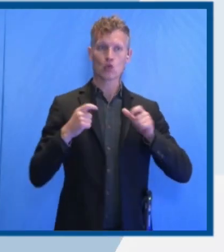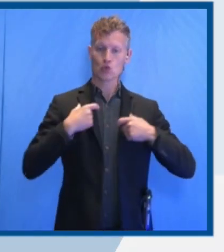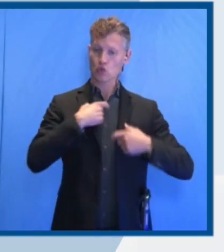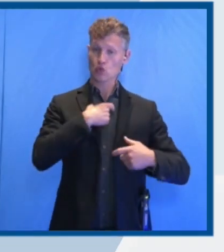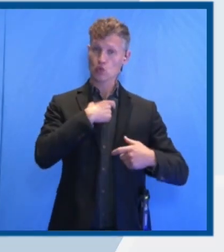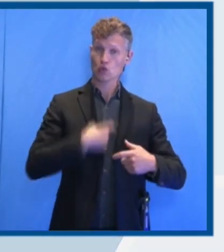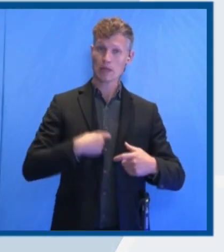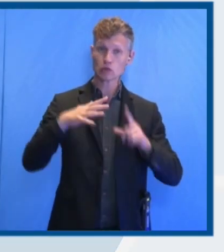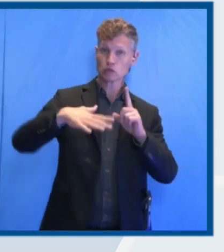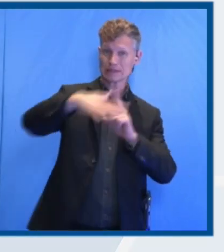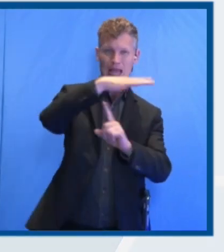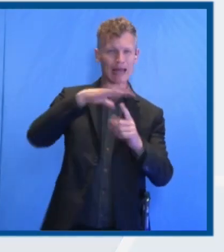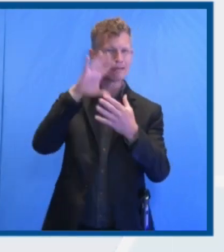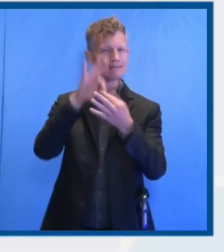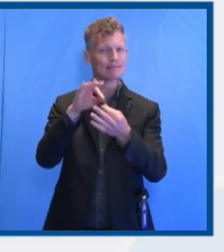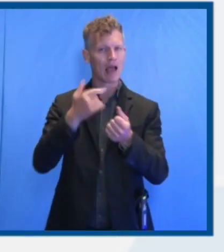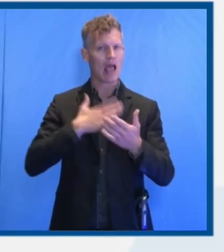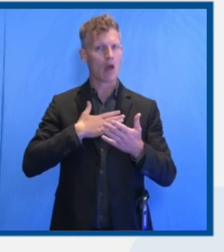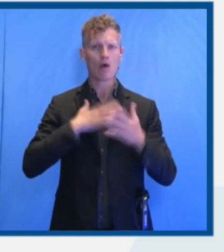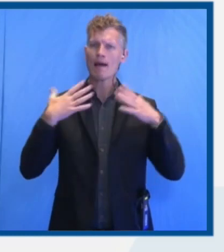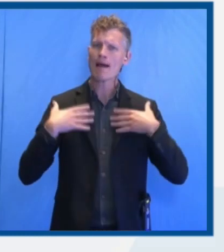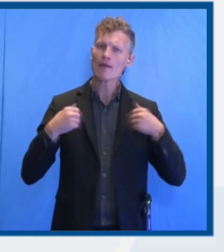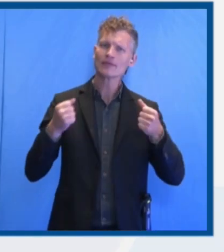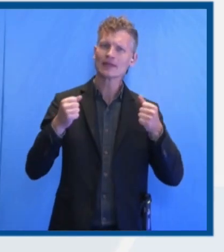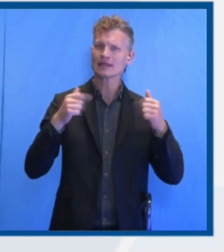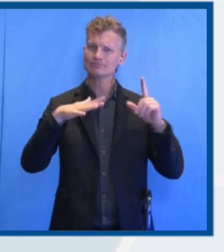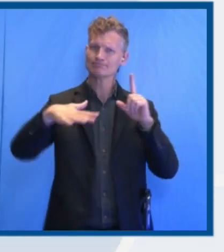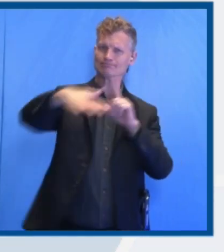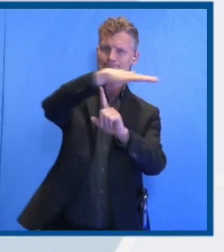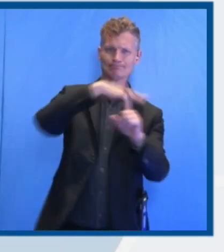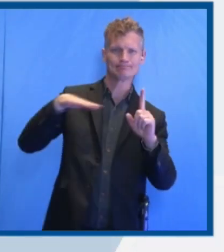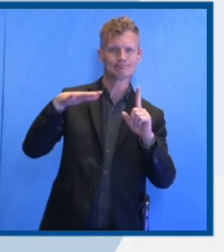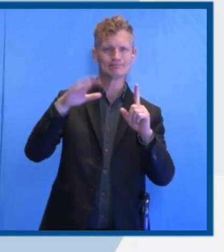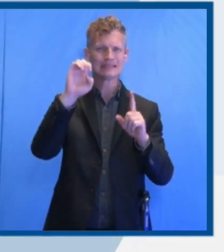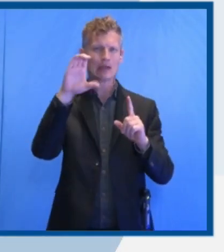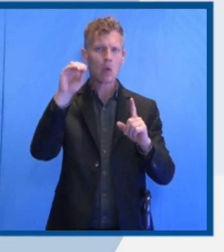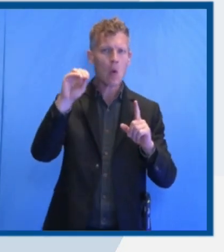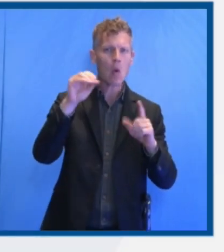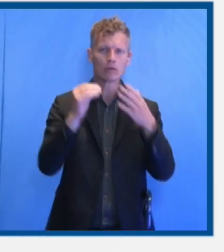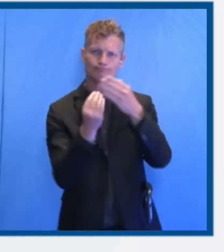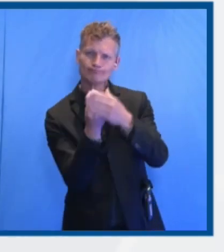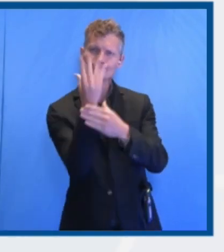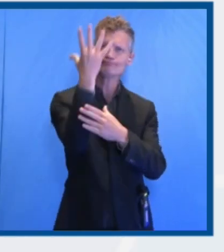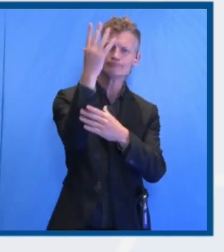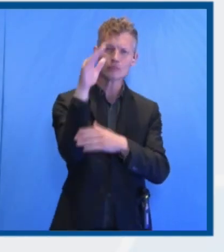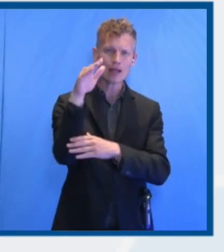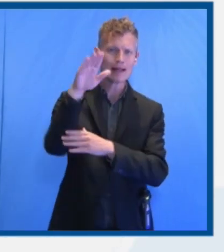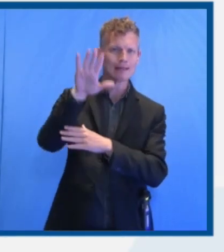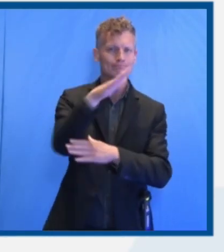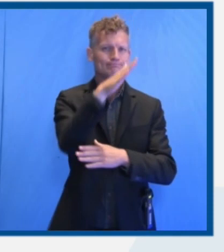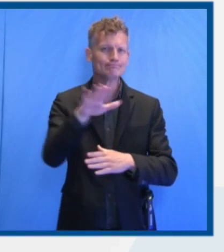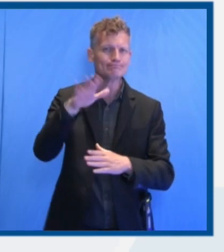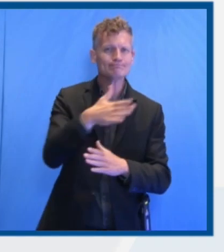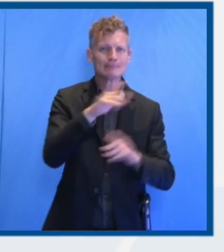environmental systems, and healthy ecosystems improve people's health and well-being, and in so